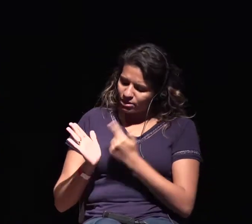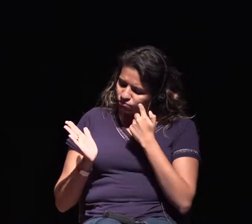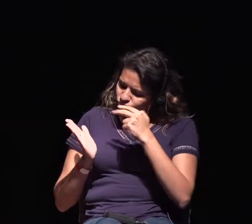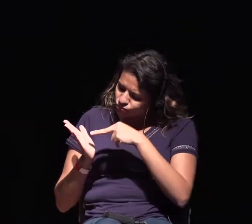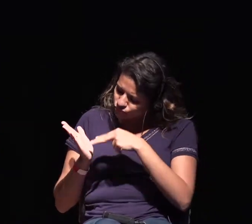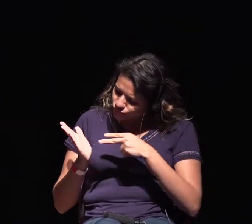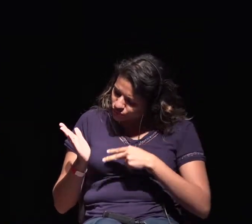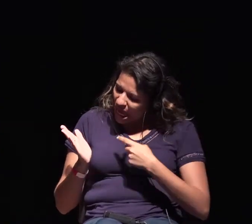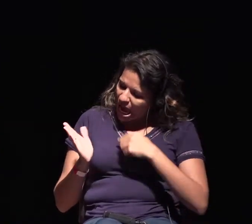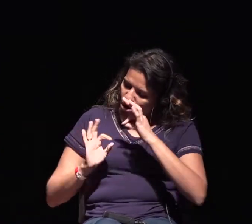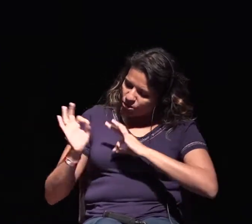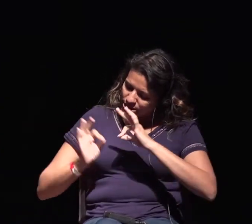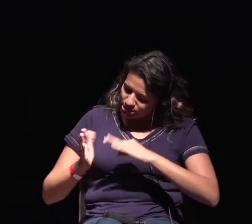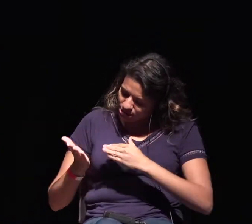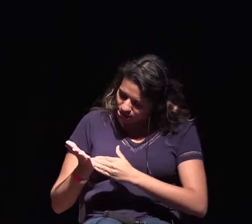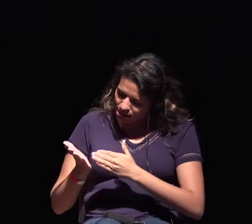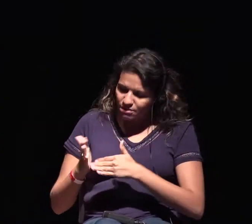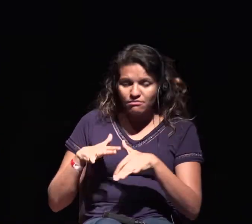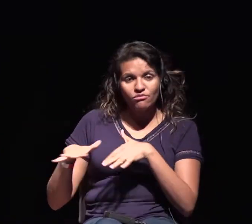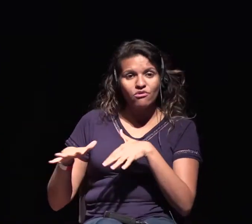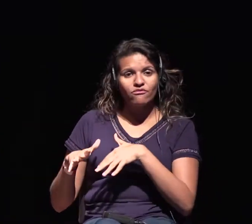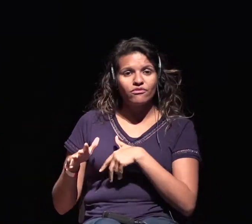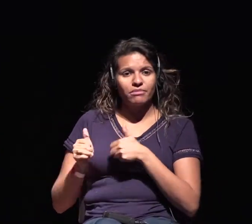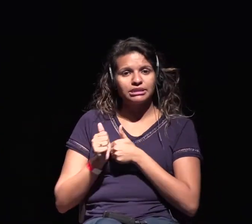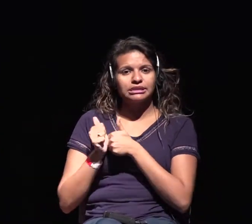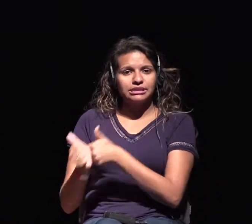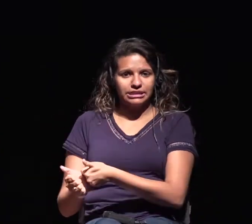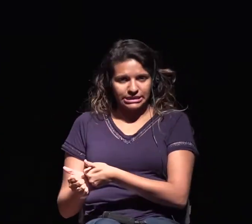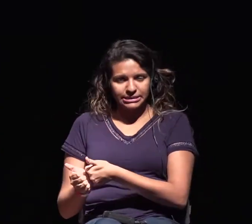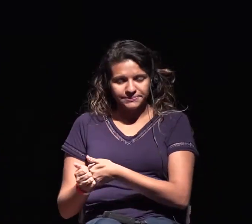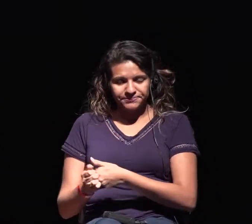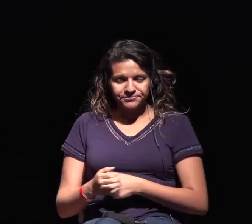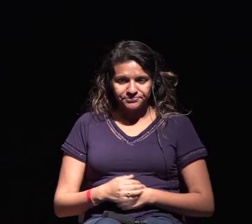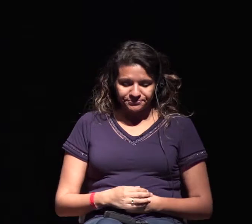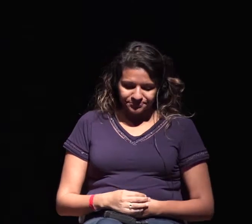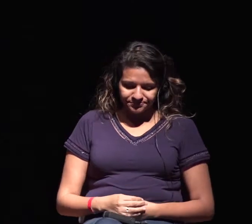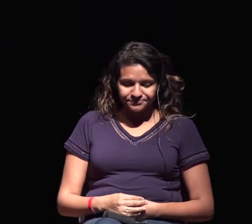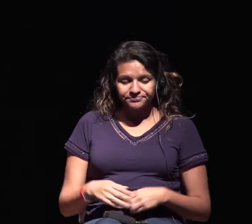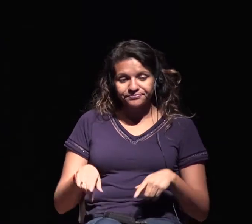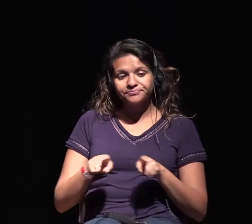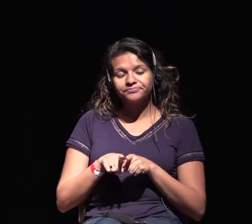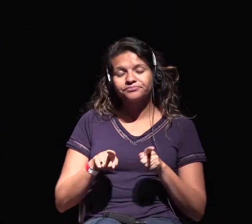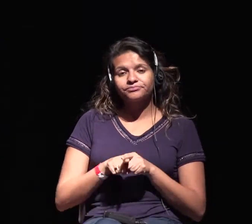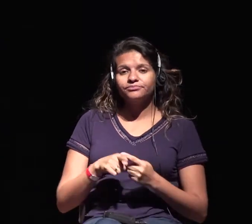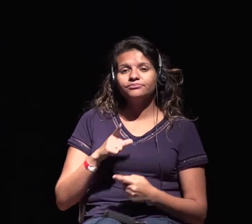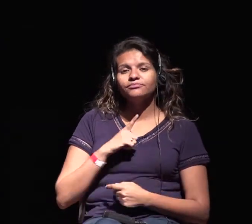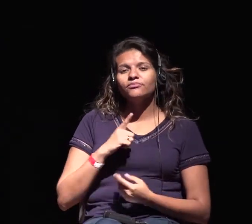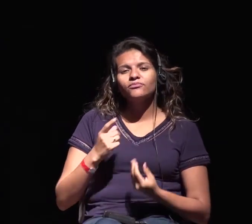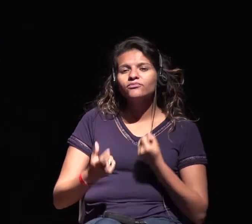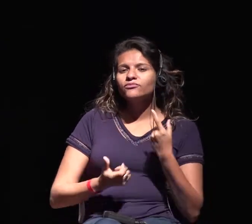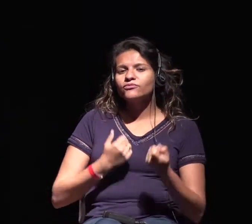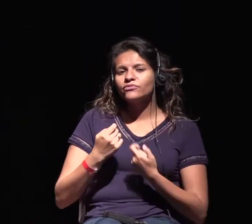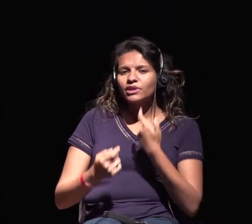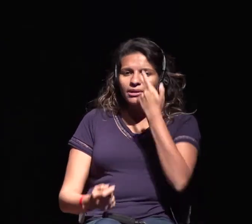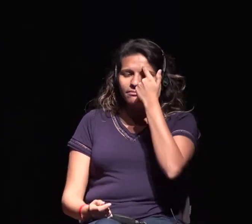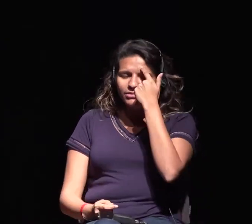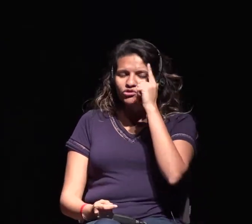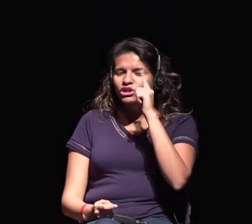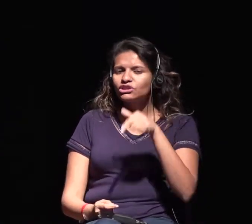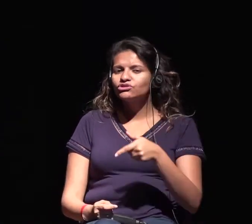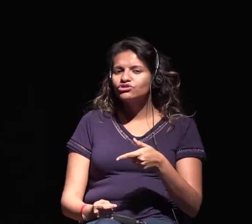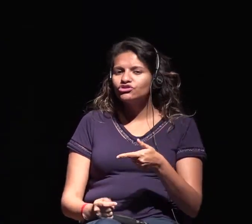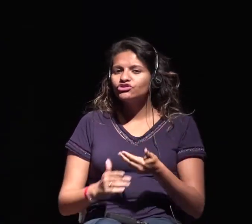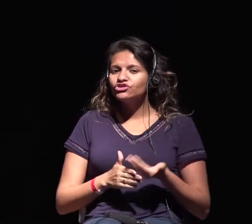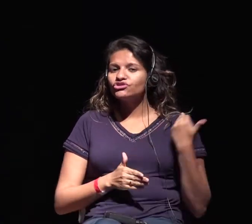also backwards-facing, used retrospectively to record and preserve what had already occurred, so that her dances might